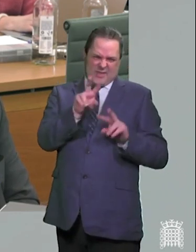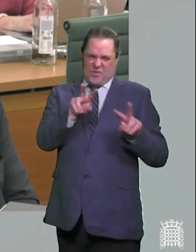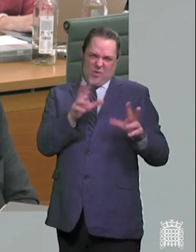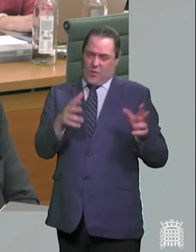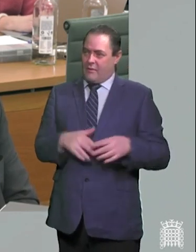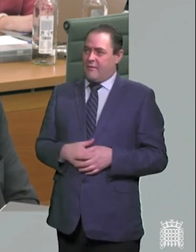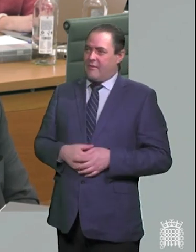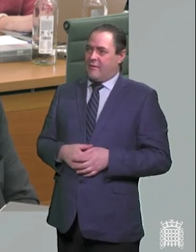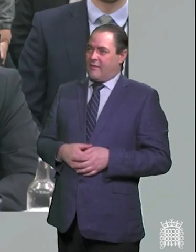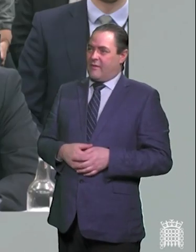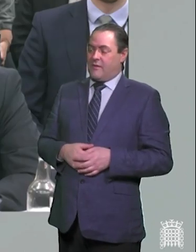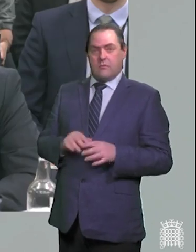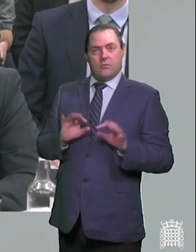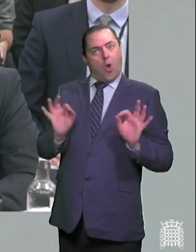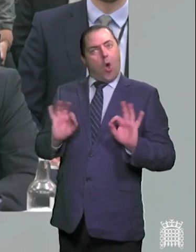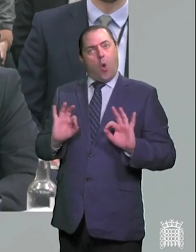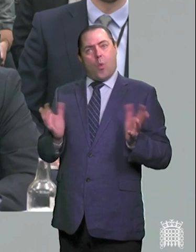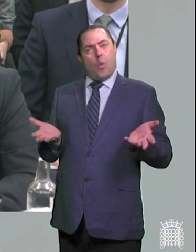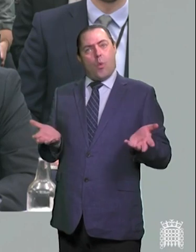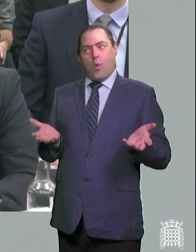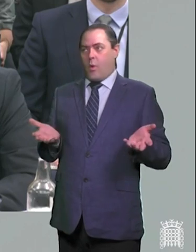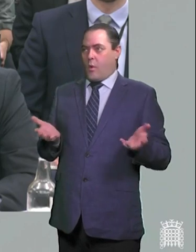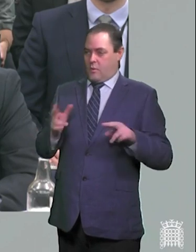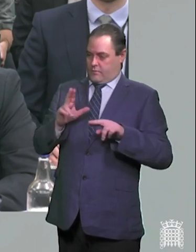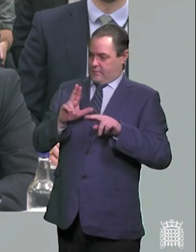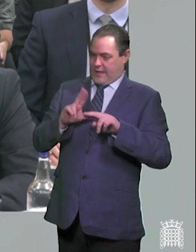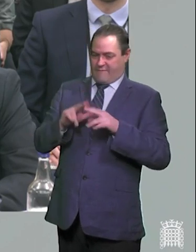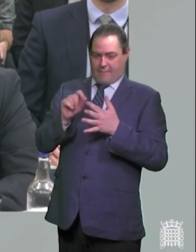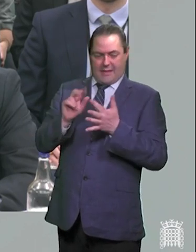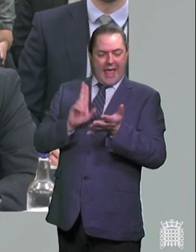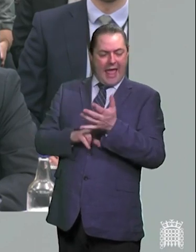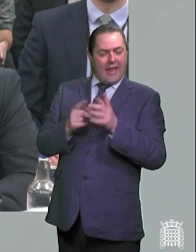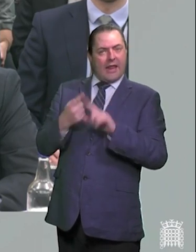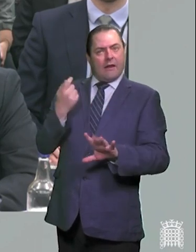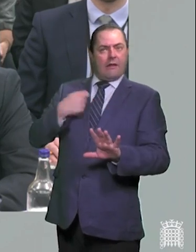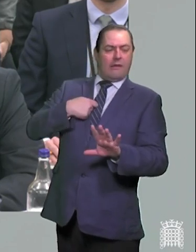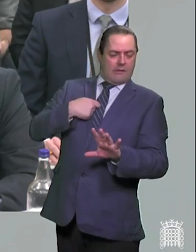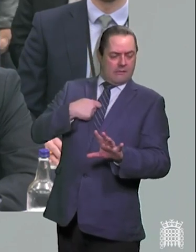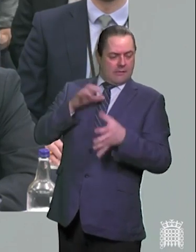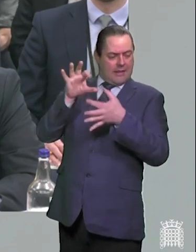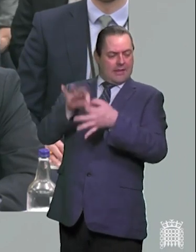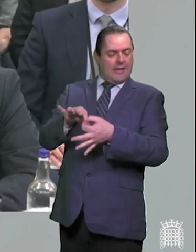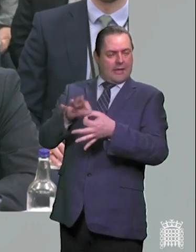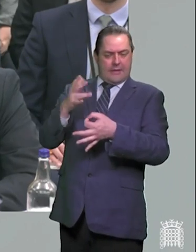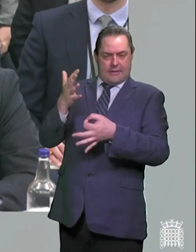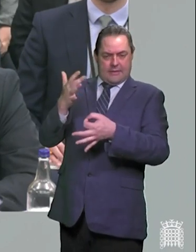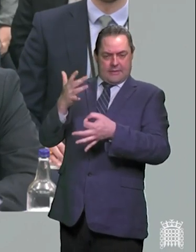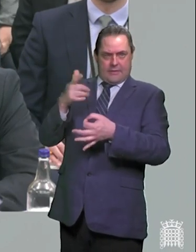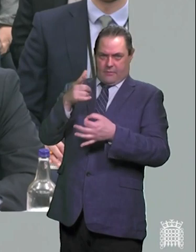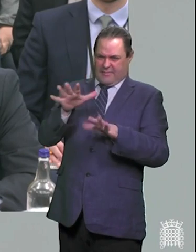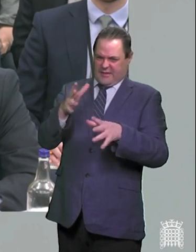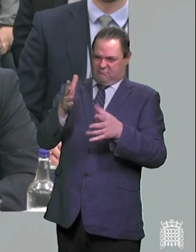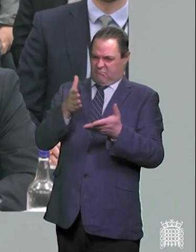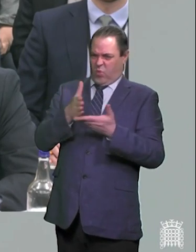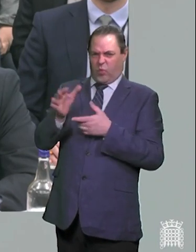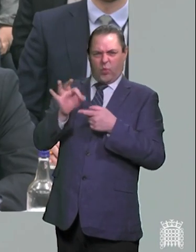saw. So the only FPN that I received was for the event that we've been over